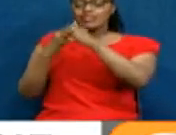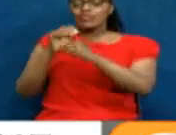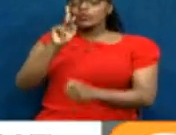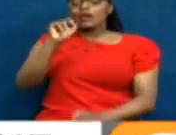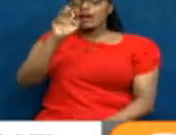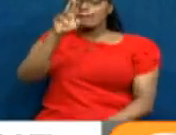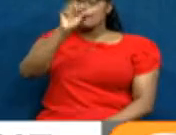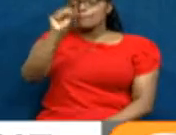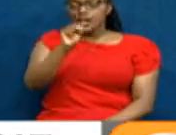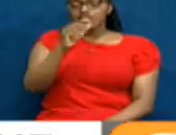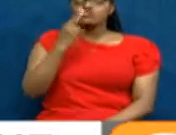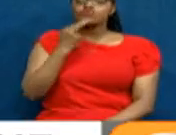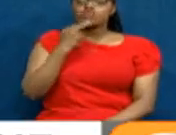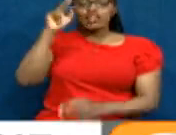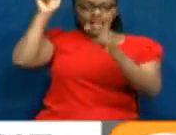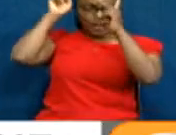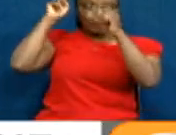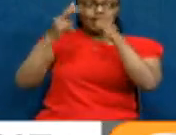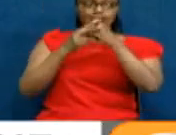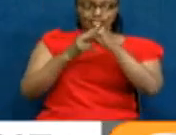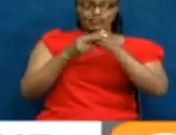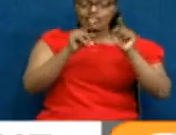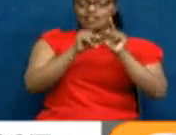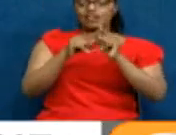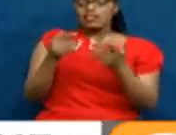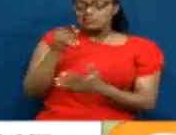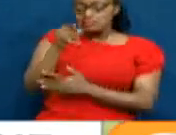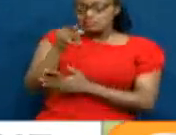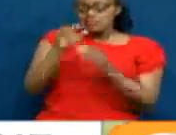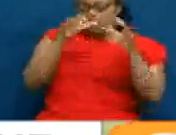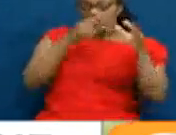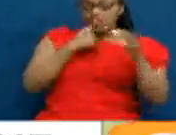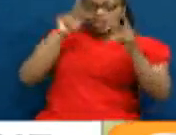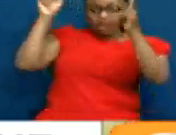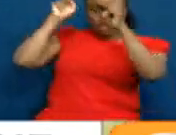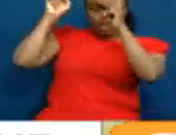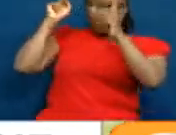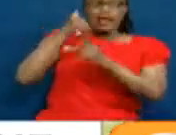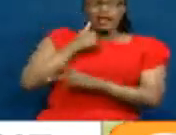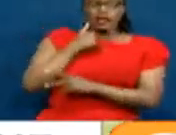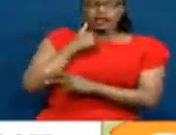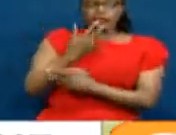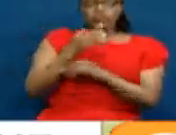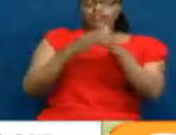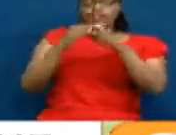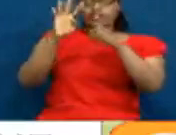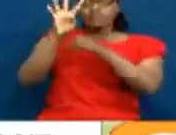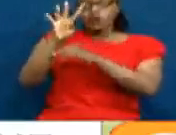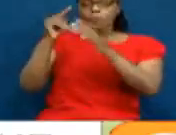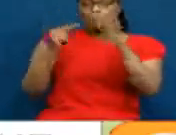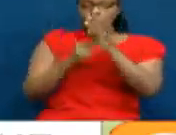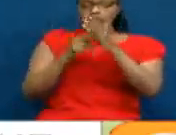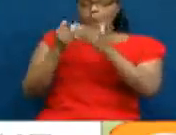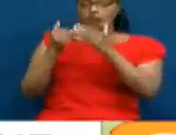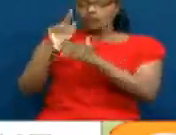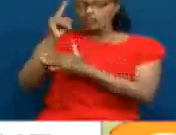Sugar in the Kakamega Sevens final at the Bull Ring. Now, the Oilers went into Kakamega on 94 points, four ahead of